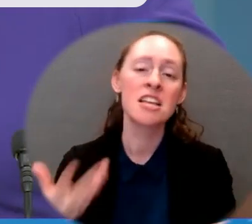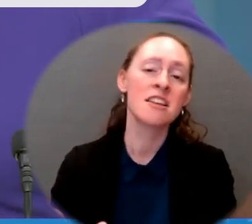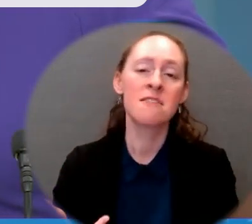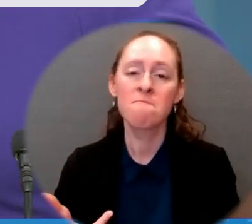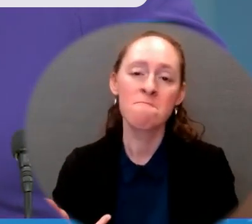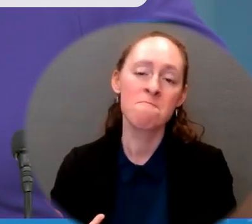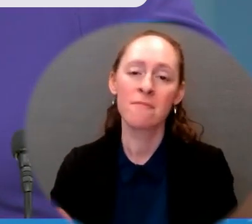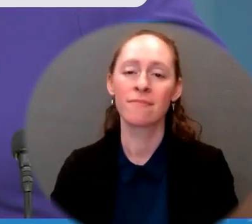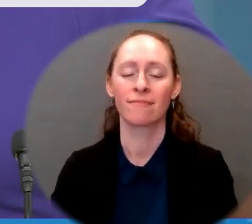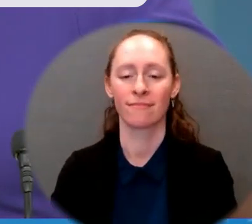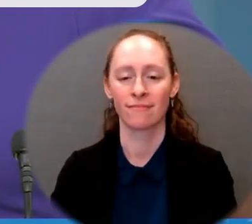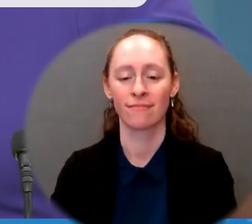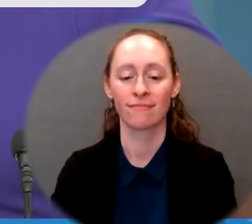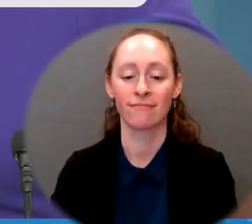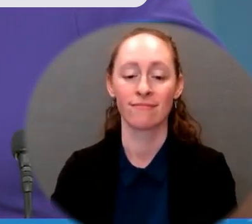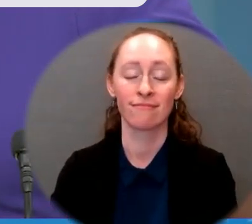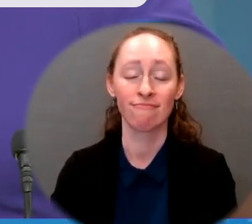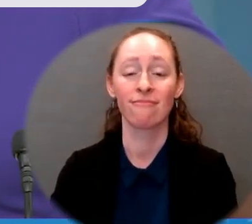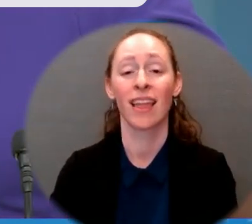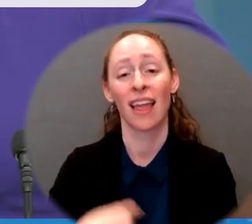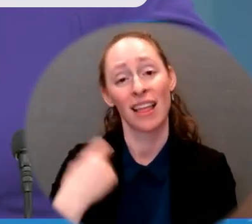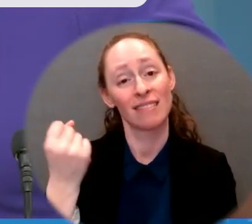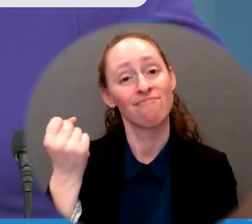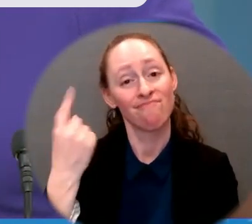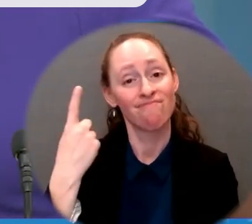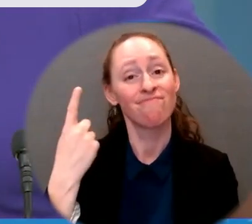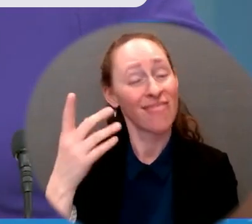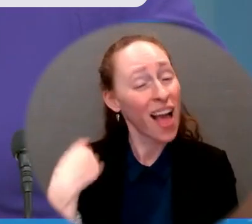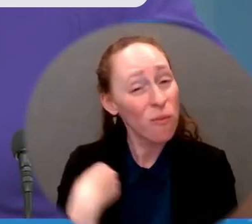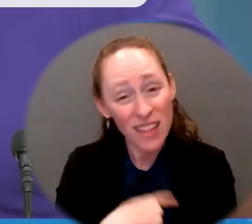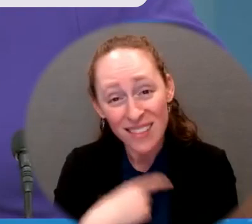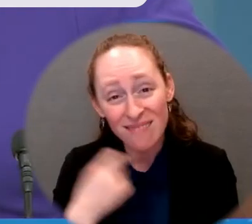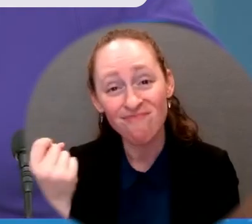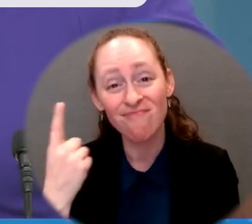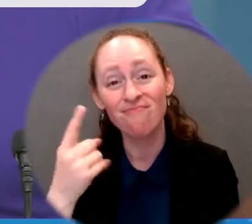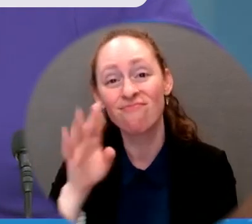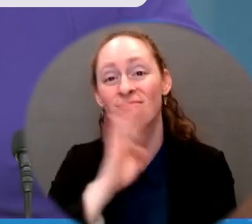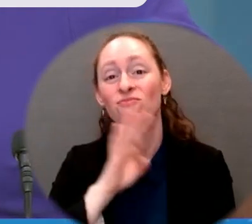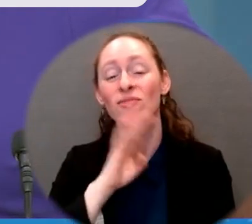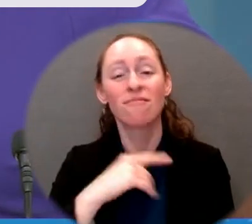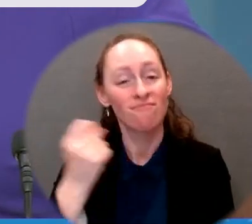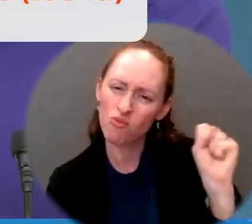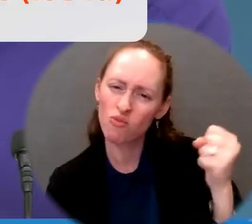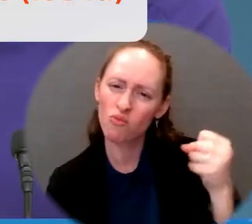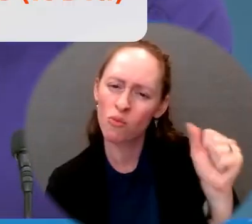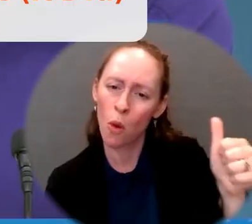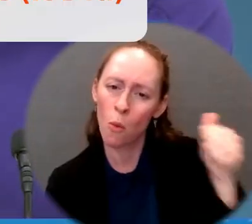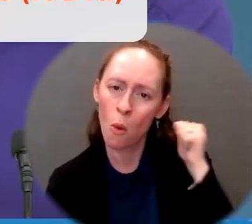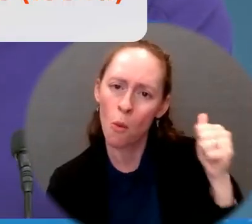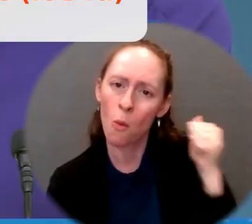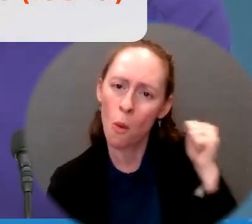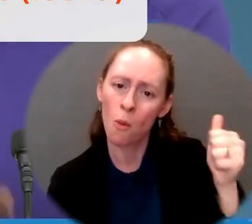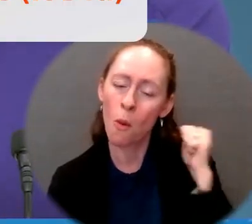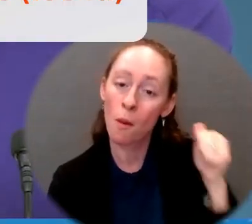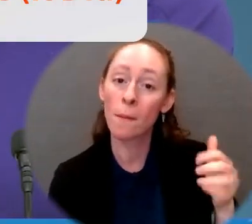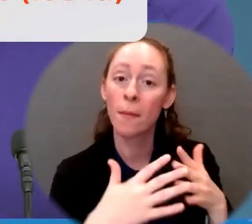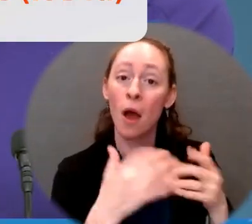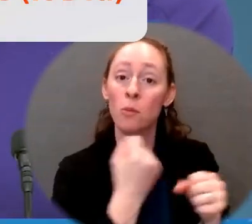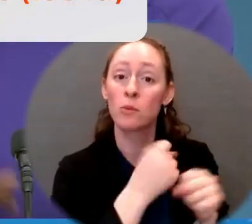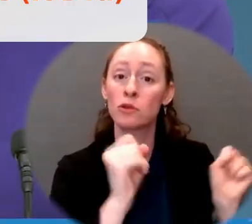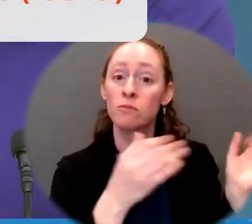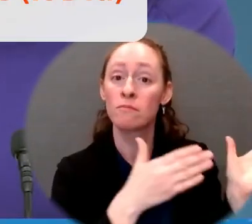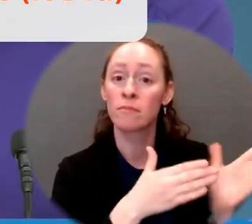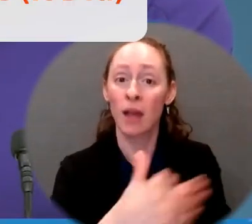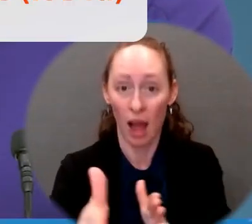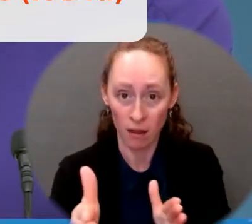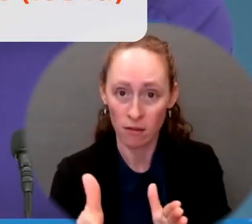publication. And we get it. We understand. But we're going to continue to do the work. You think about the American Rescue Plan that